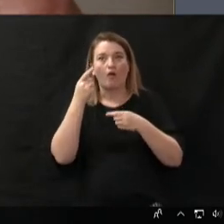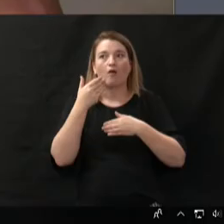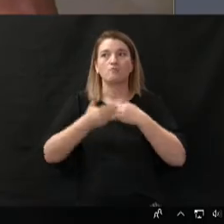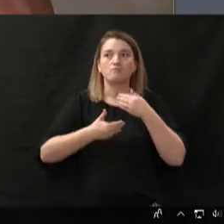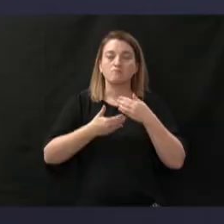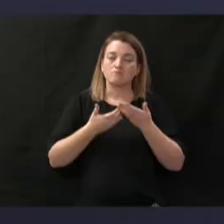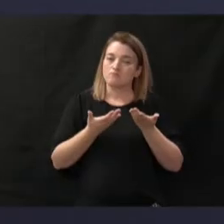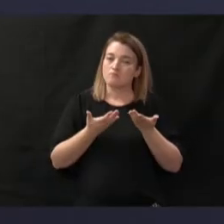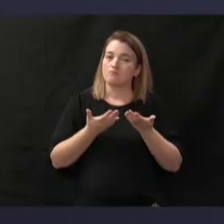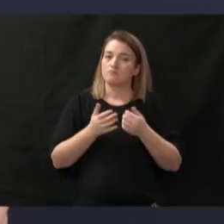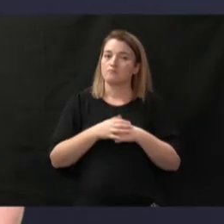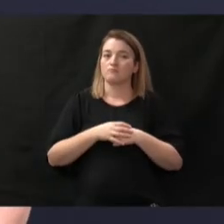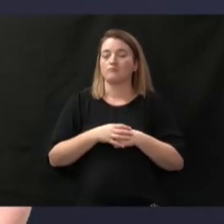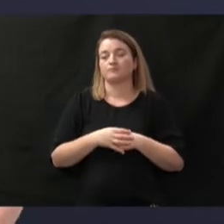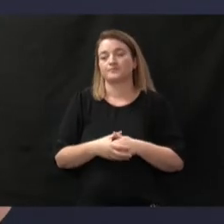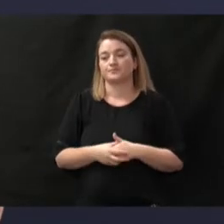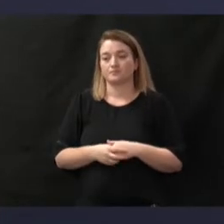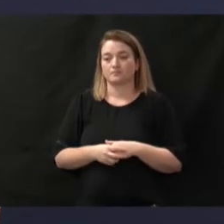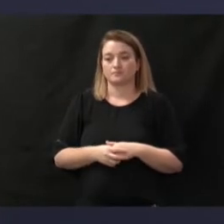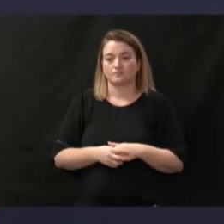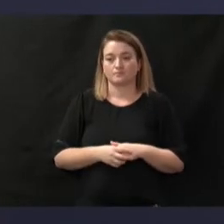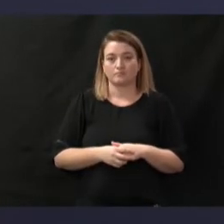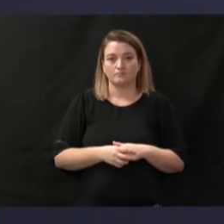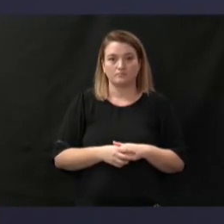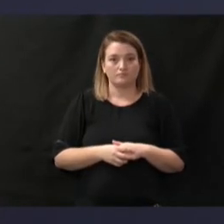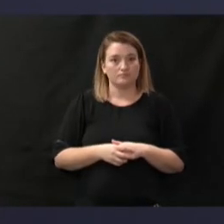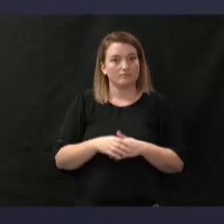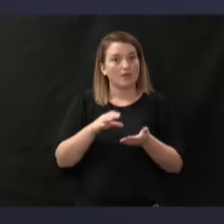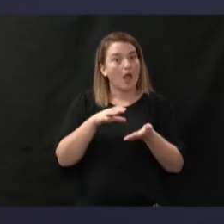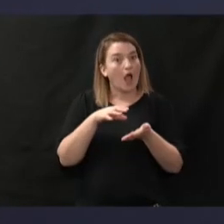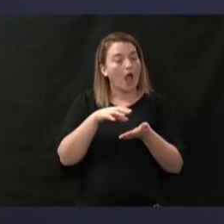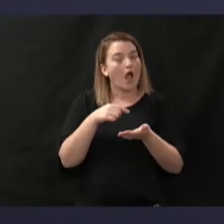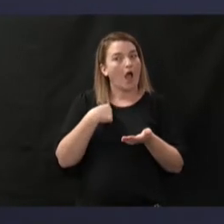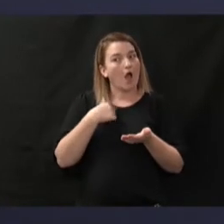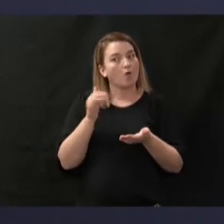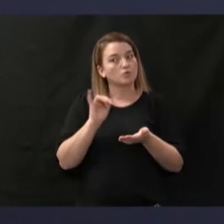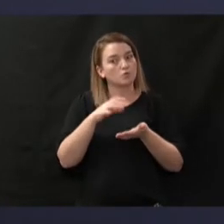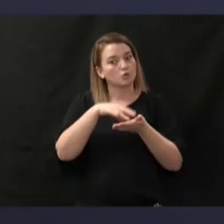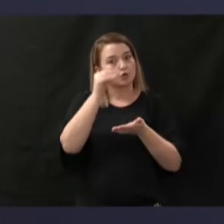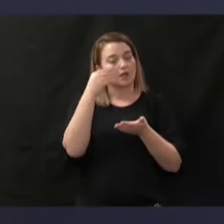I actually learned about a couple of fabulous virtual